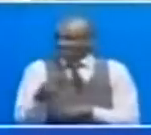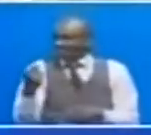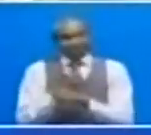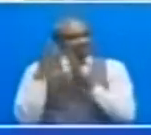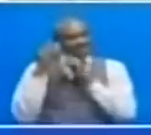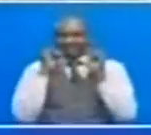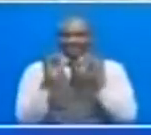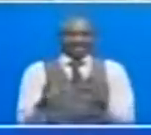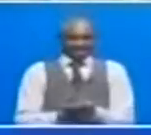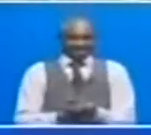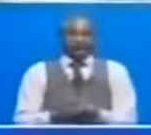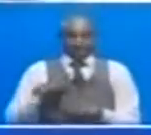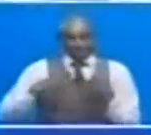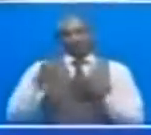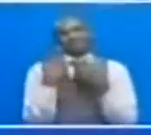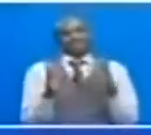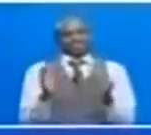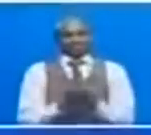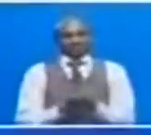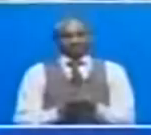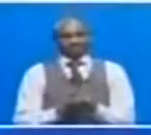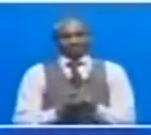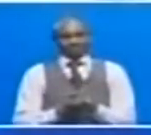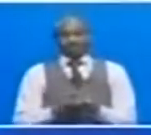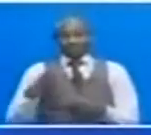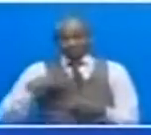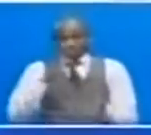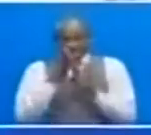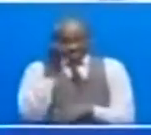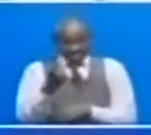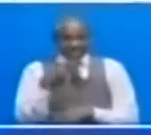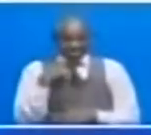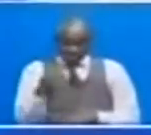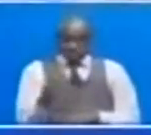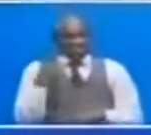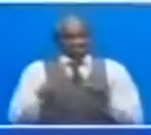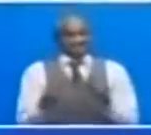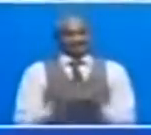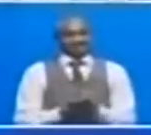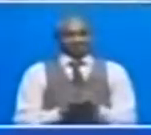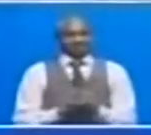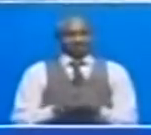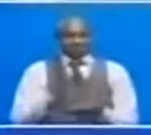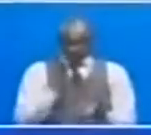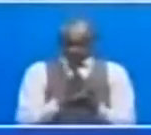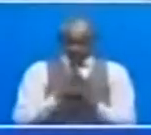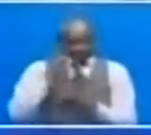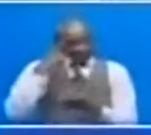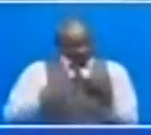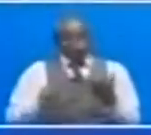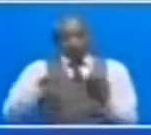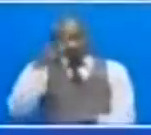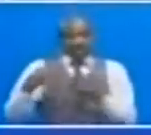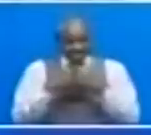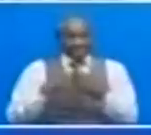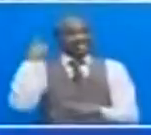but yeah, we did it. The organizers were impressed by the hurdles this year and are already thinking of putting more